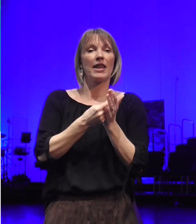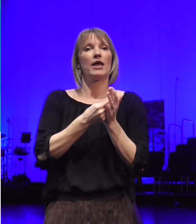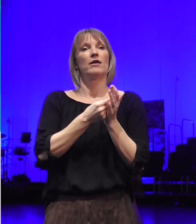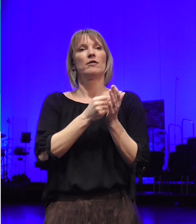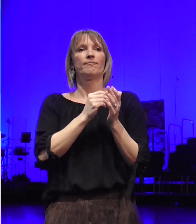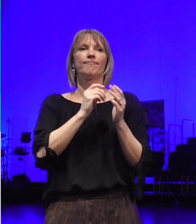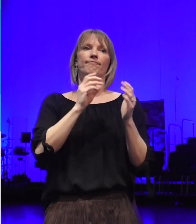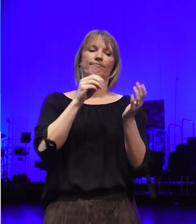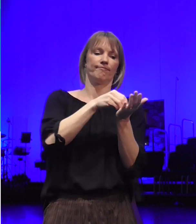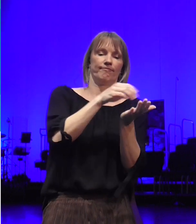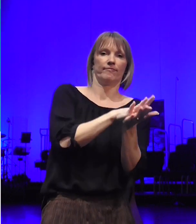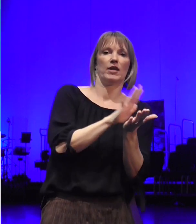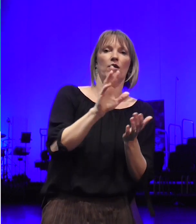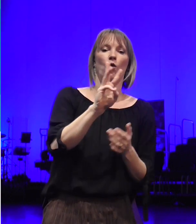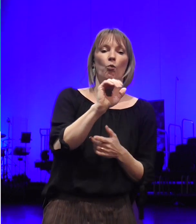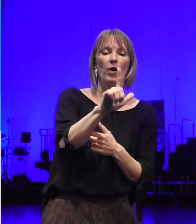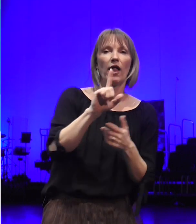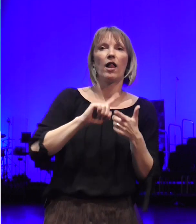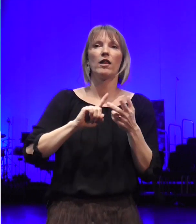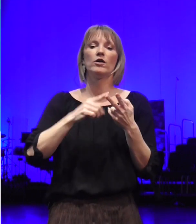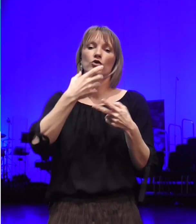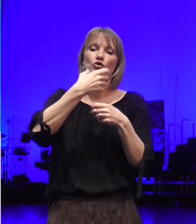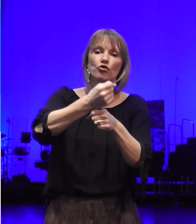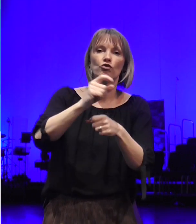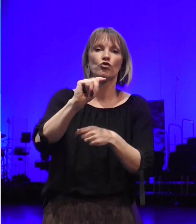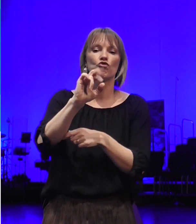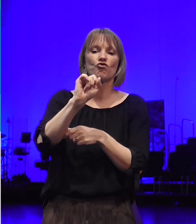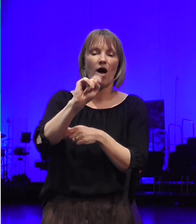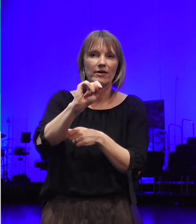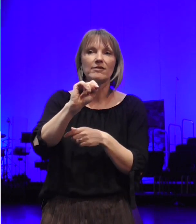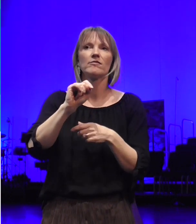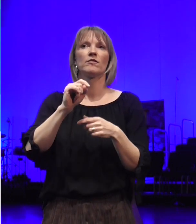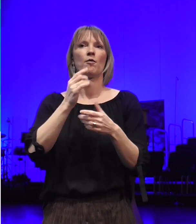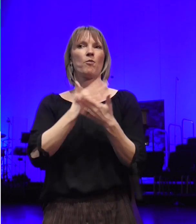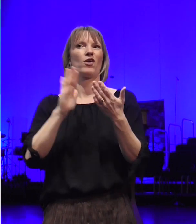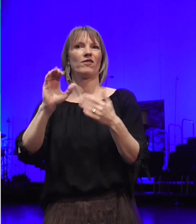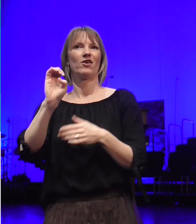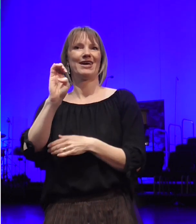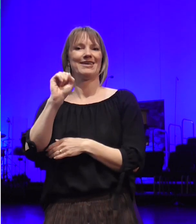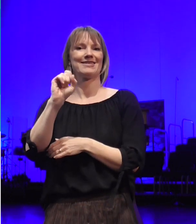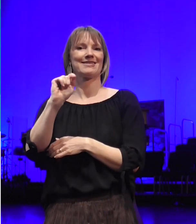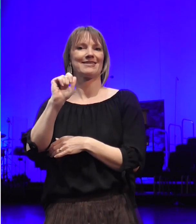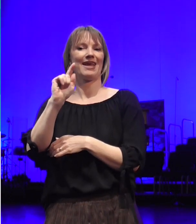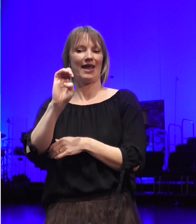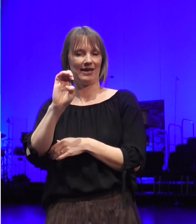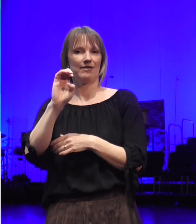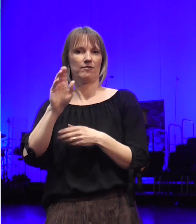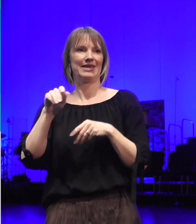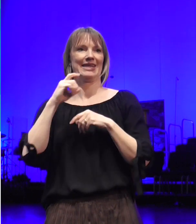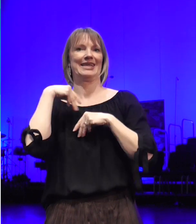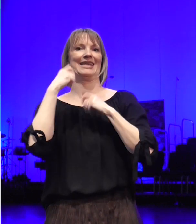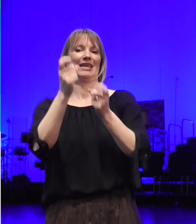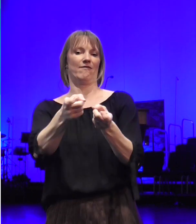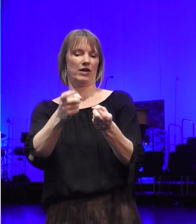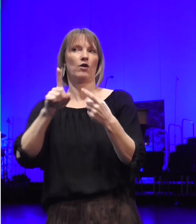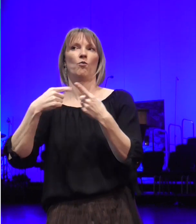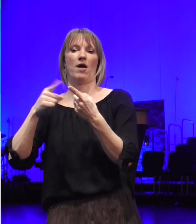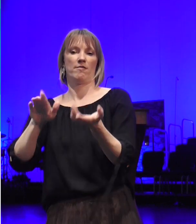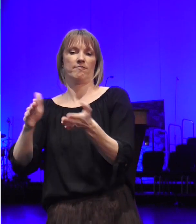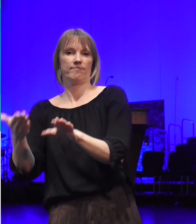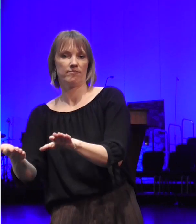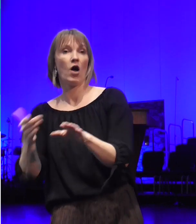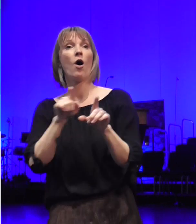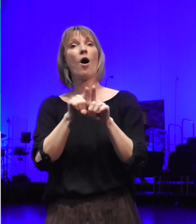trusts and to make us a part of their estate giving upon their death, as well as people who contribute